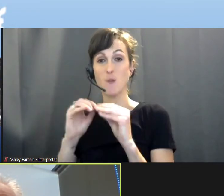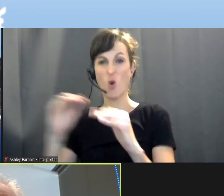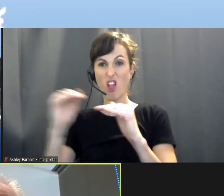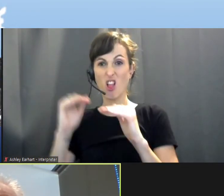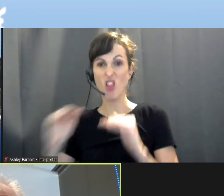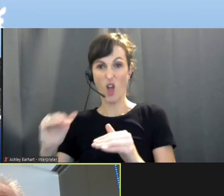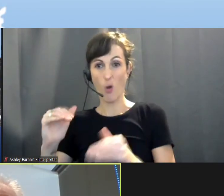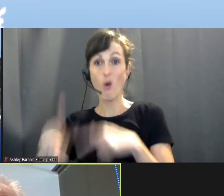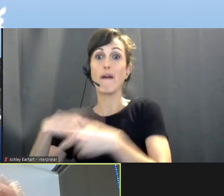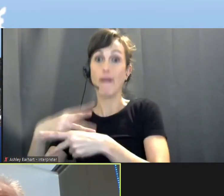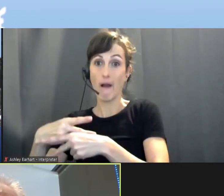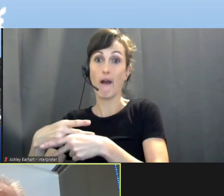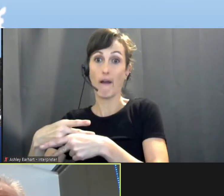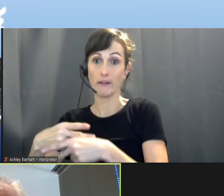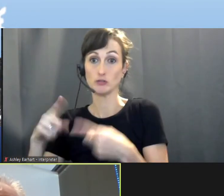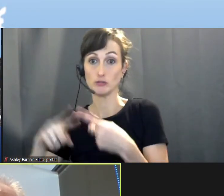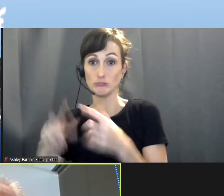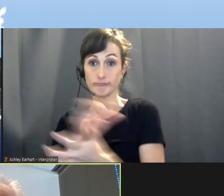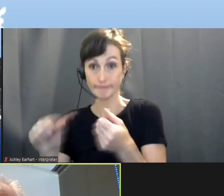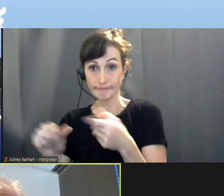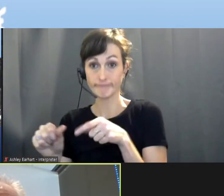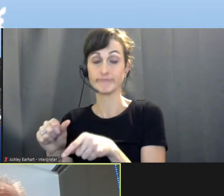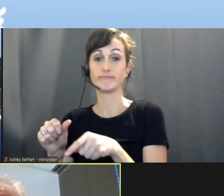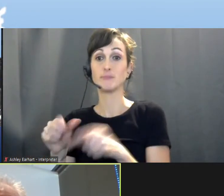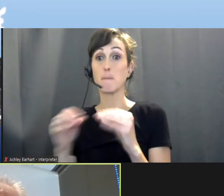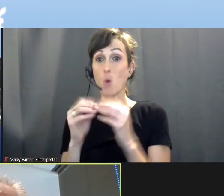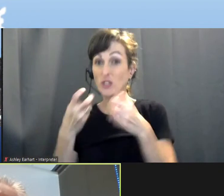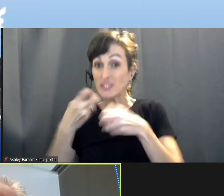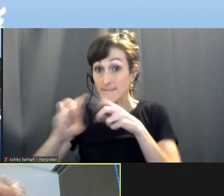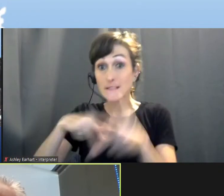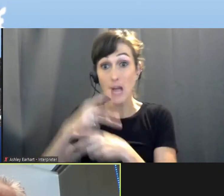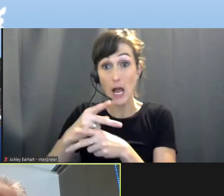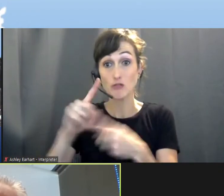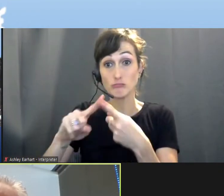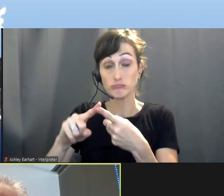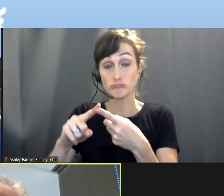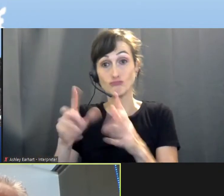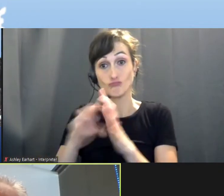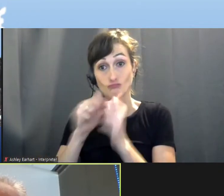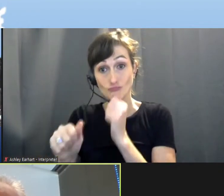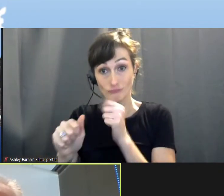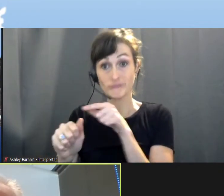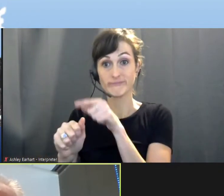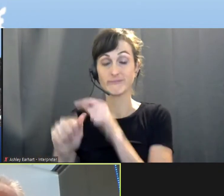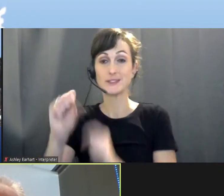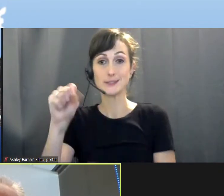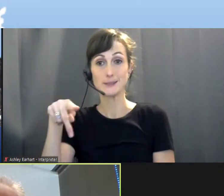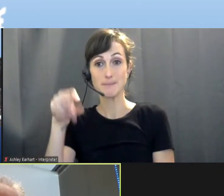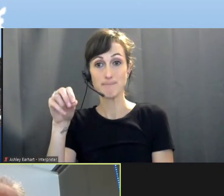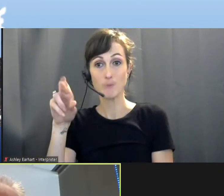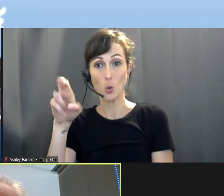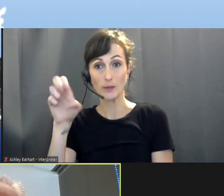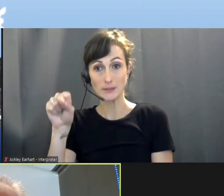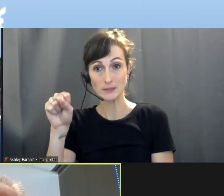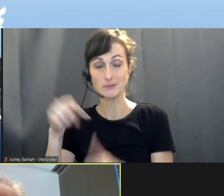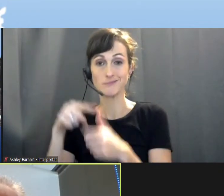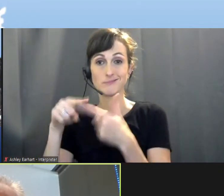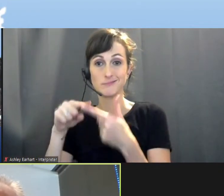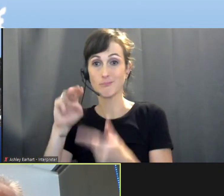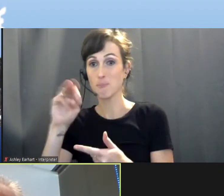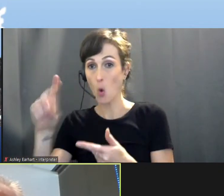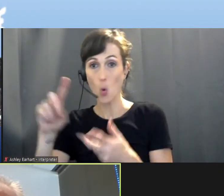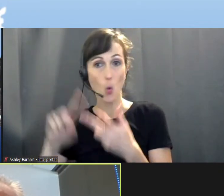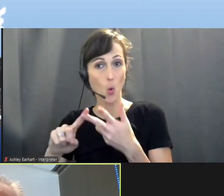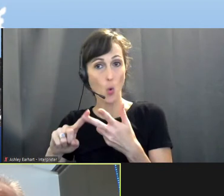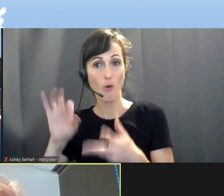to treat are spores and mold and fungus and bacteria. And since we are